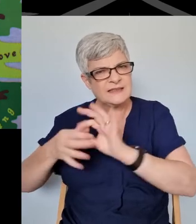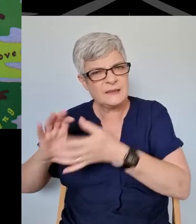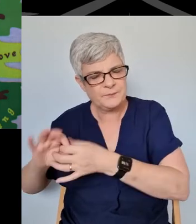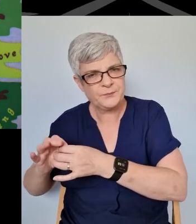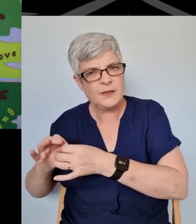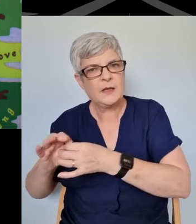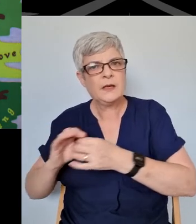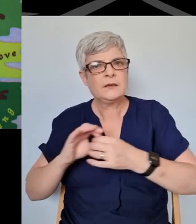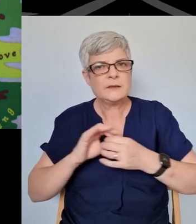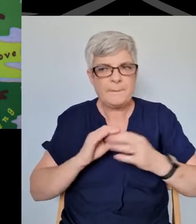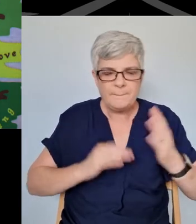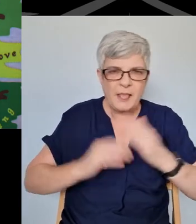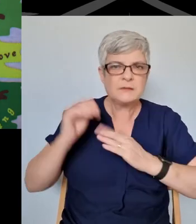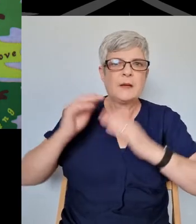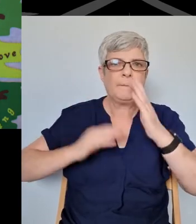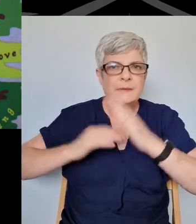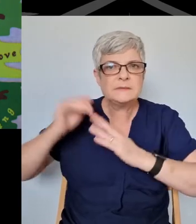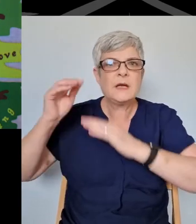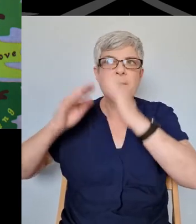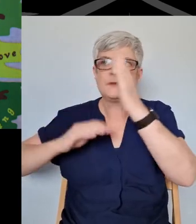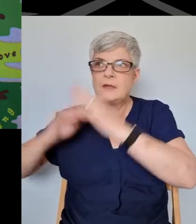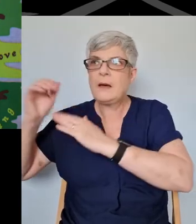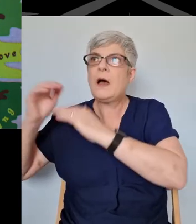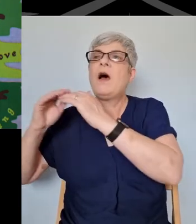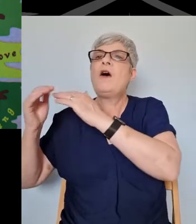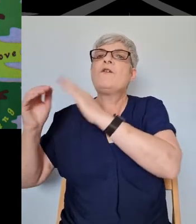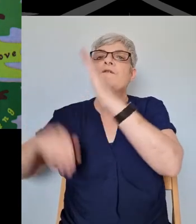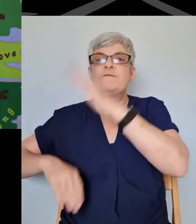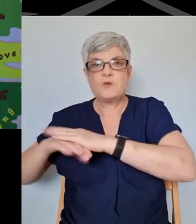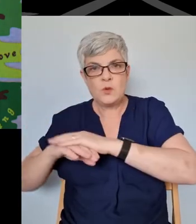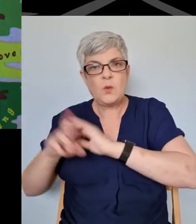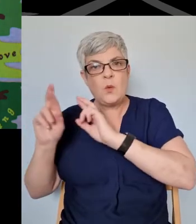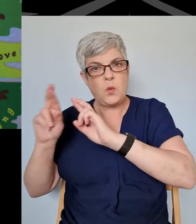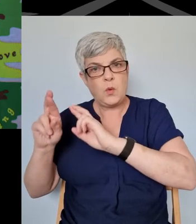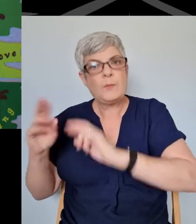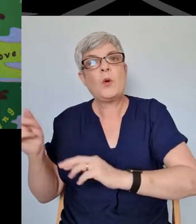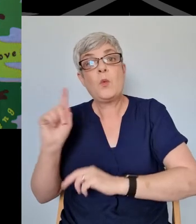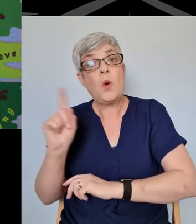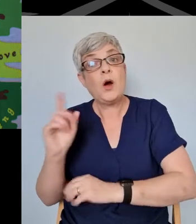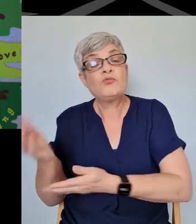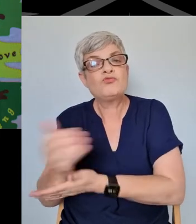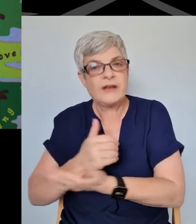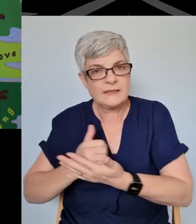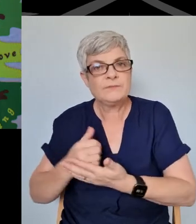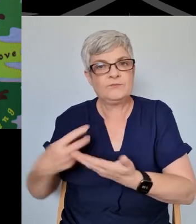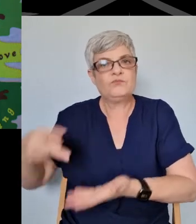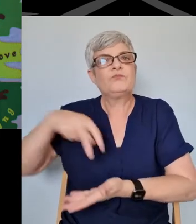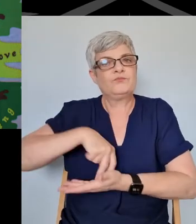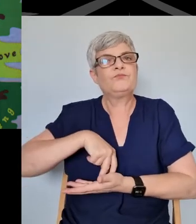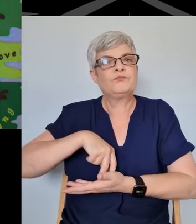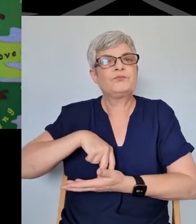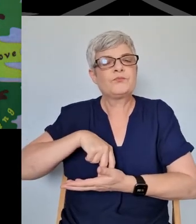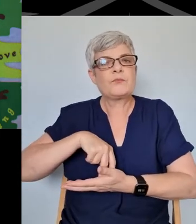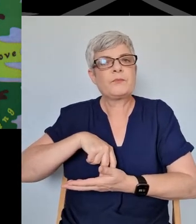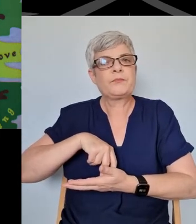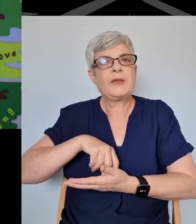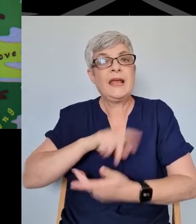building towards the full biblical hope of resurrection. And much later, in a locked